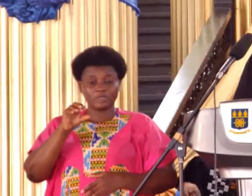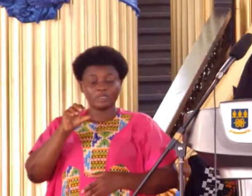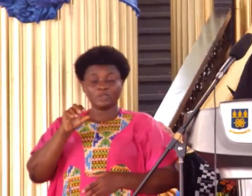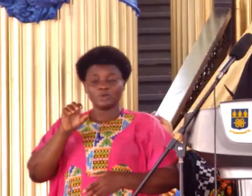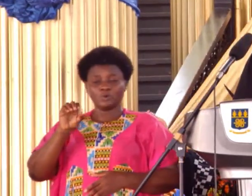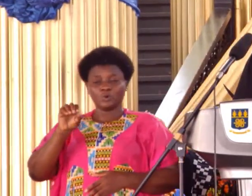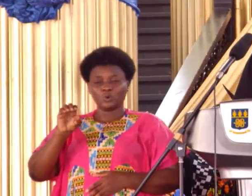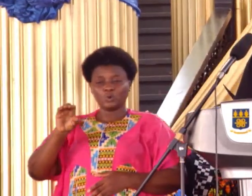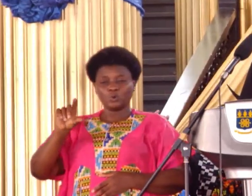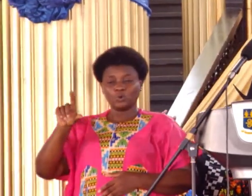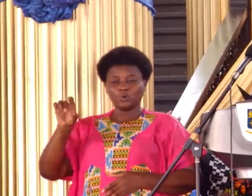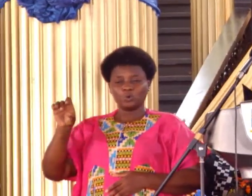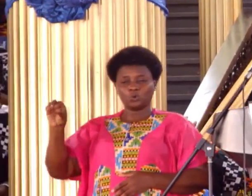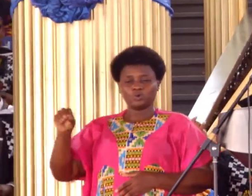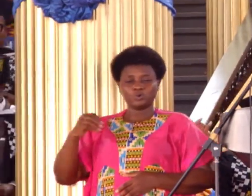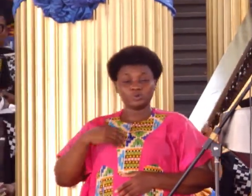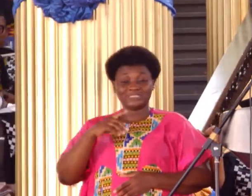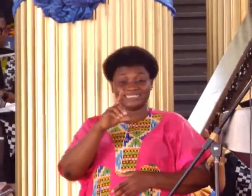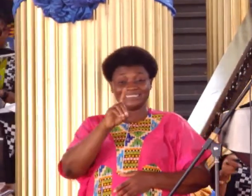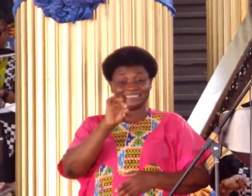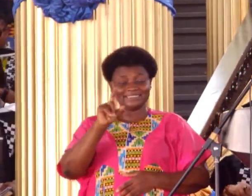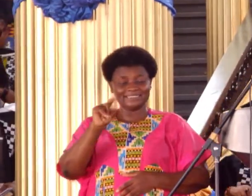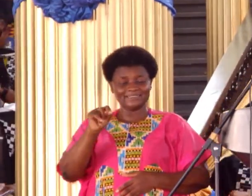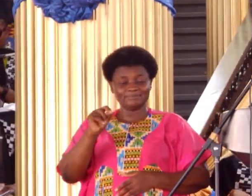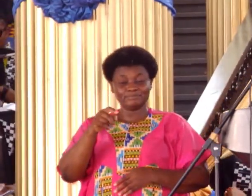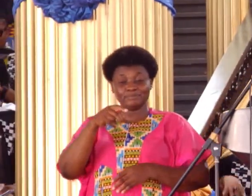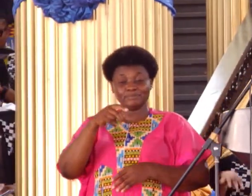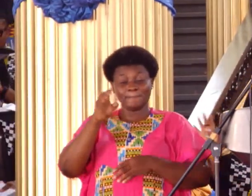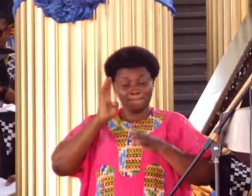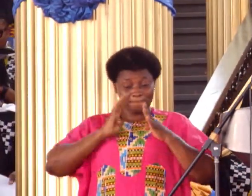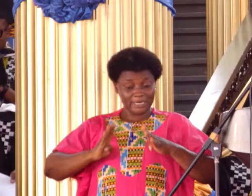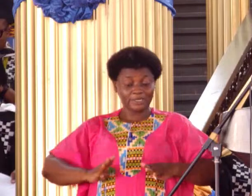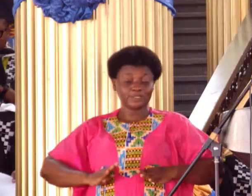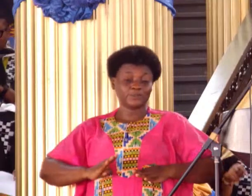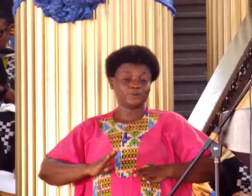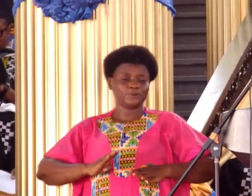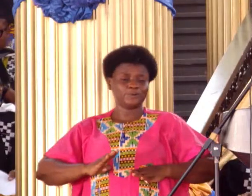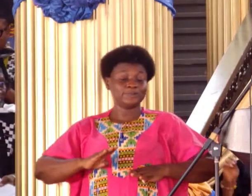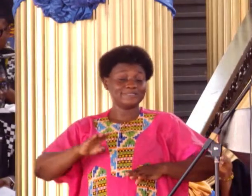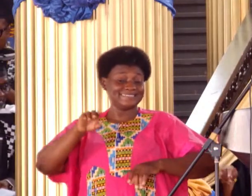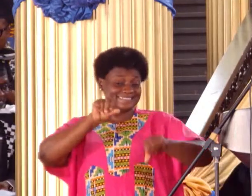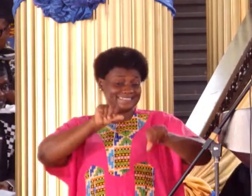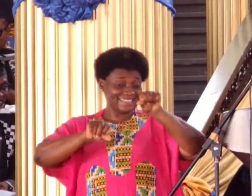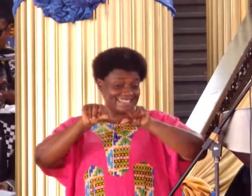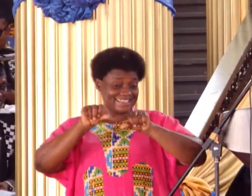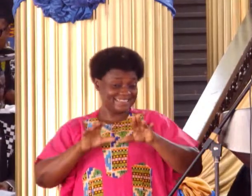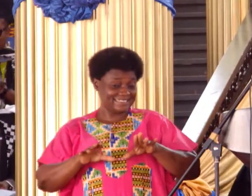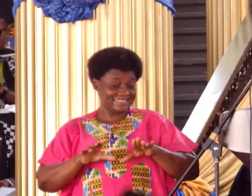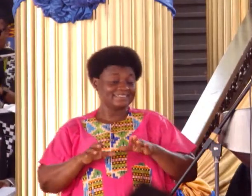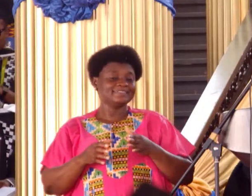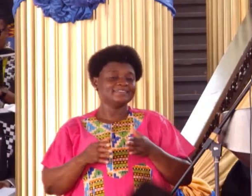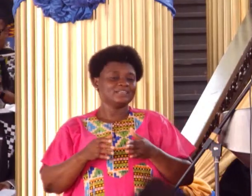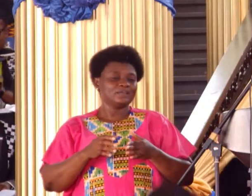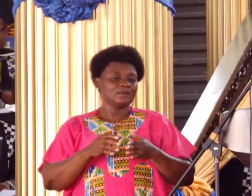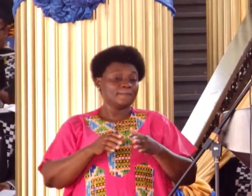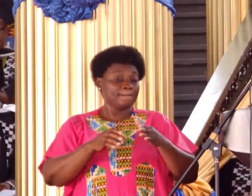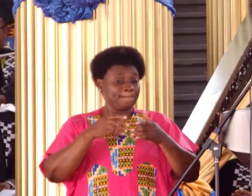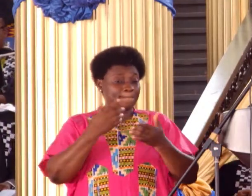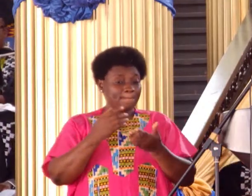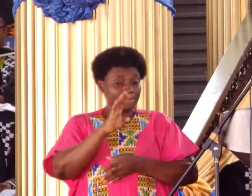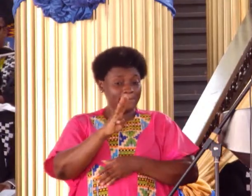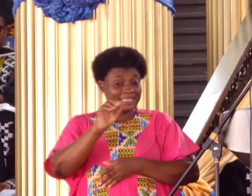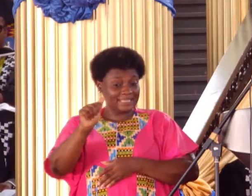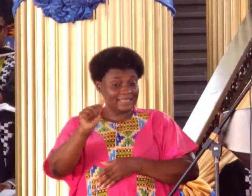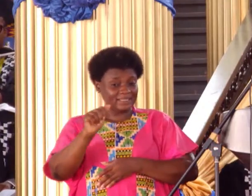of Biological Sciences, present to you Bachelor of Science students in the College of Basic and Applied Sciences